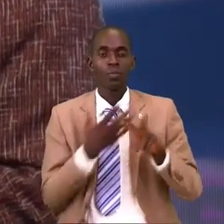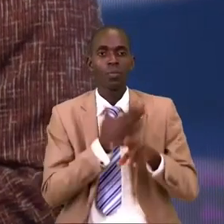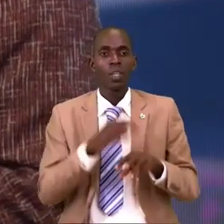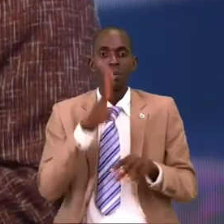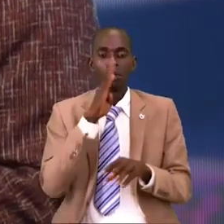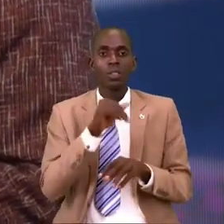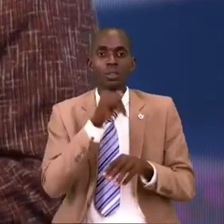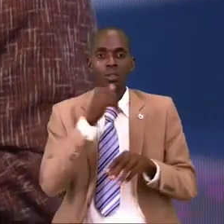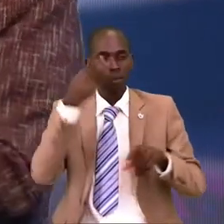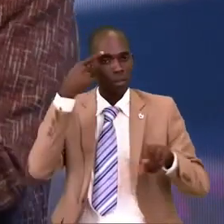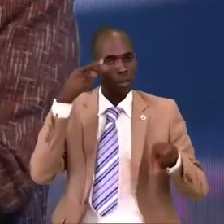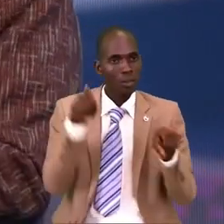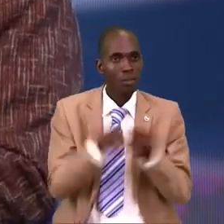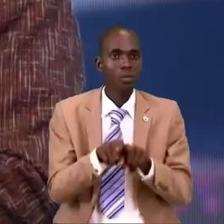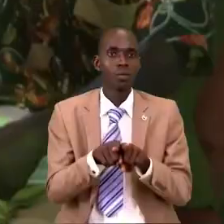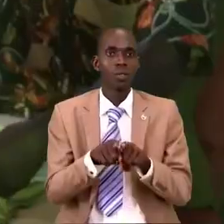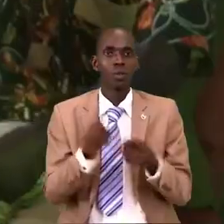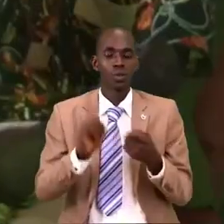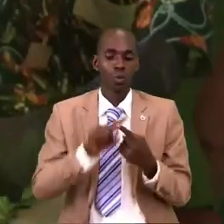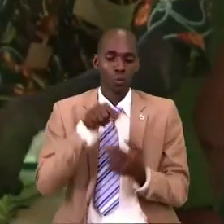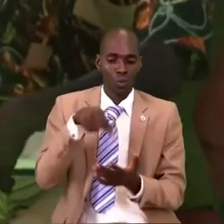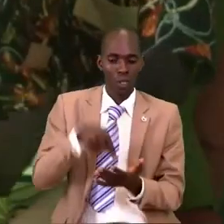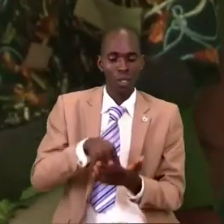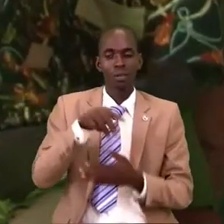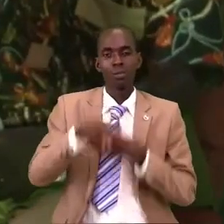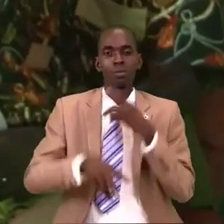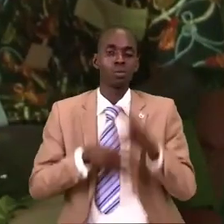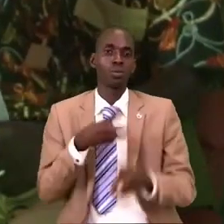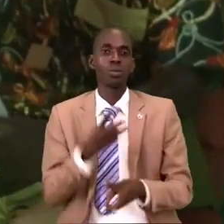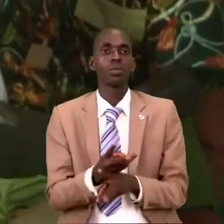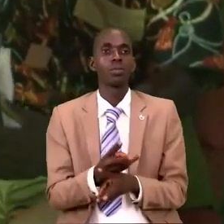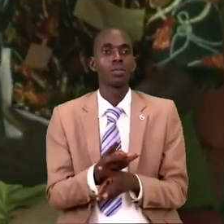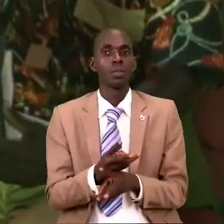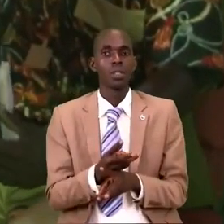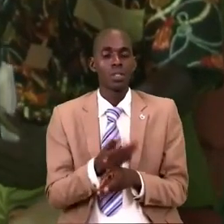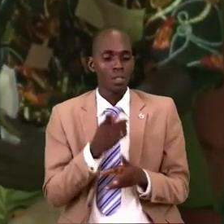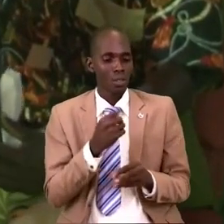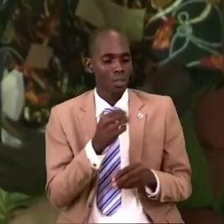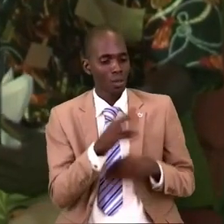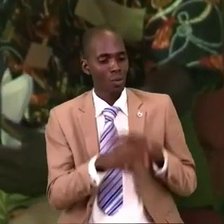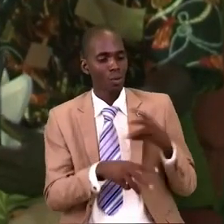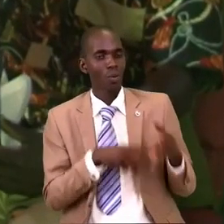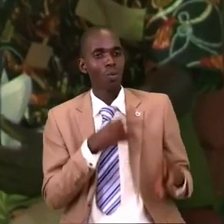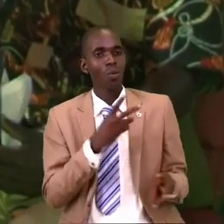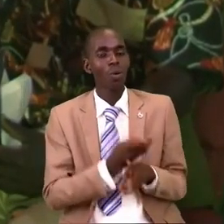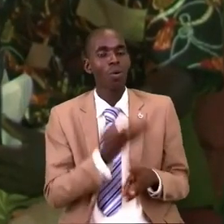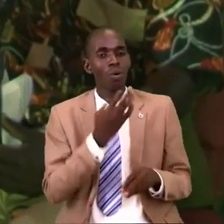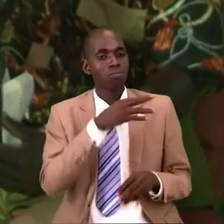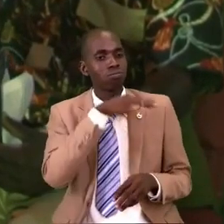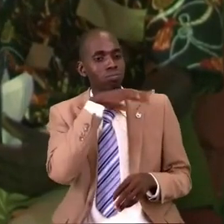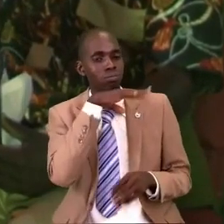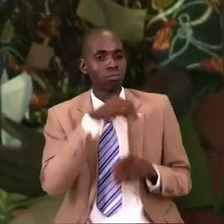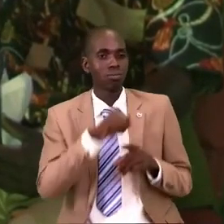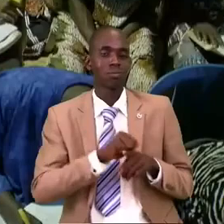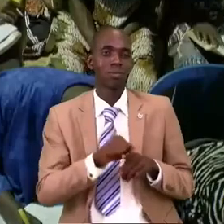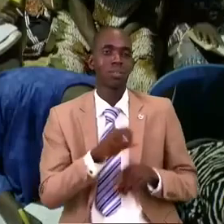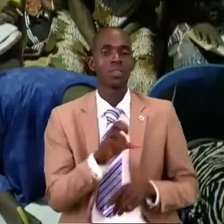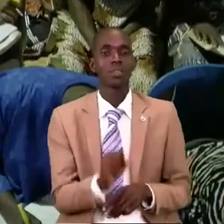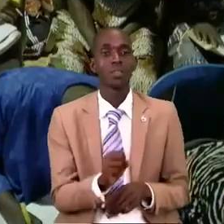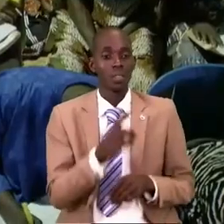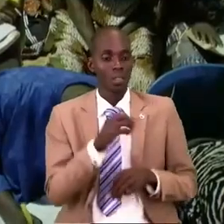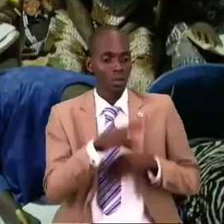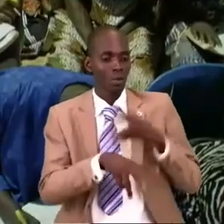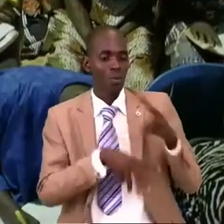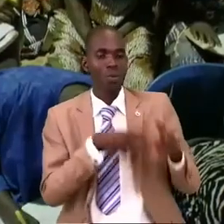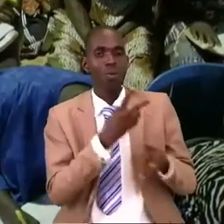defilement, the world of disobedience, the world of rebellion, the world